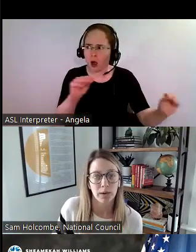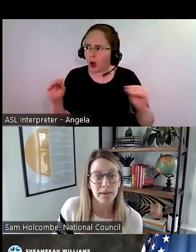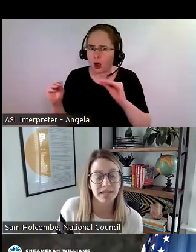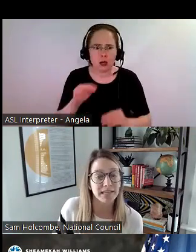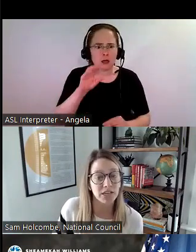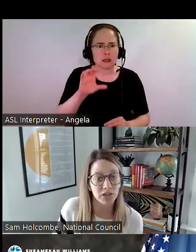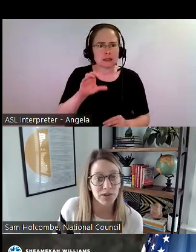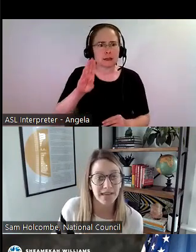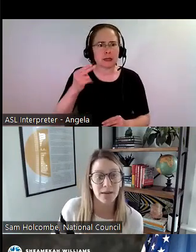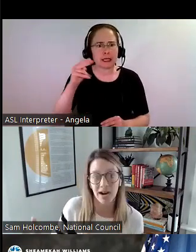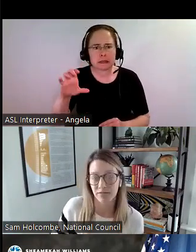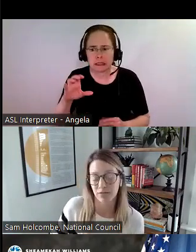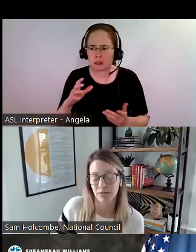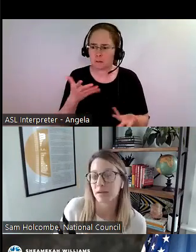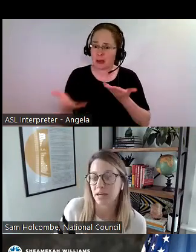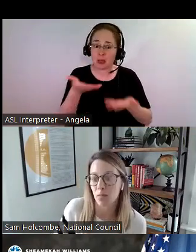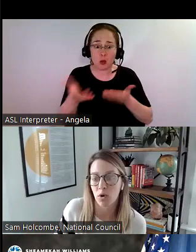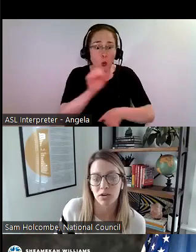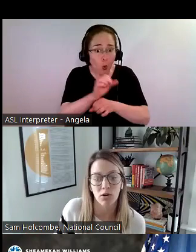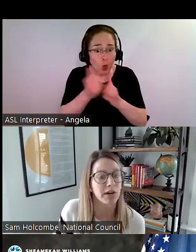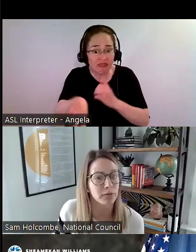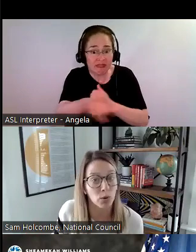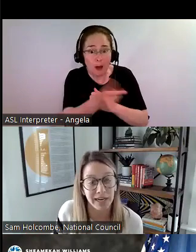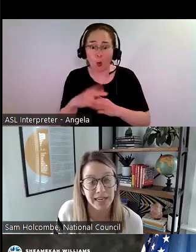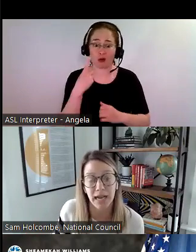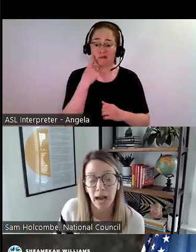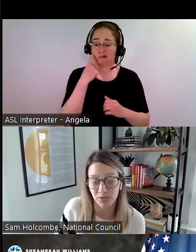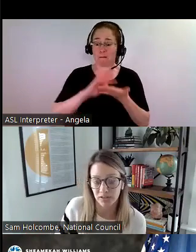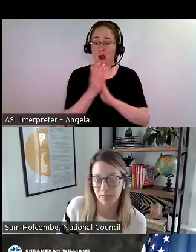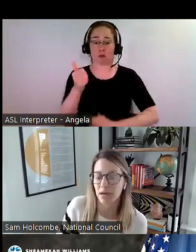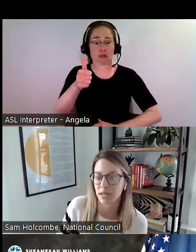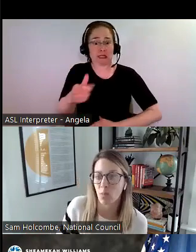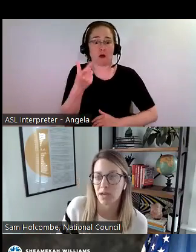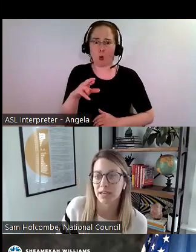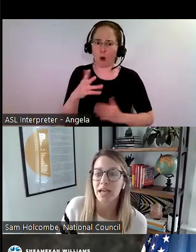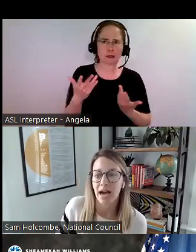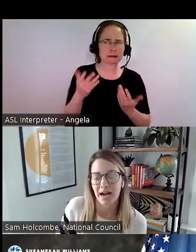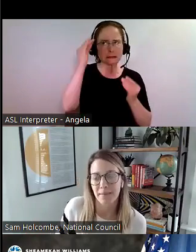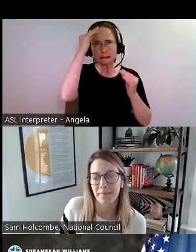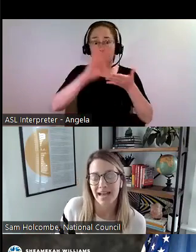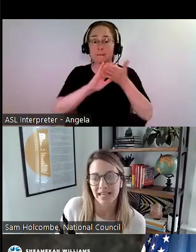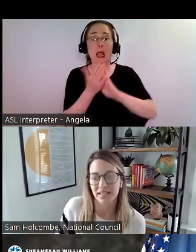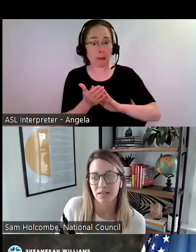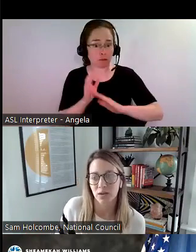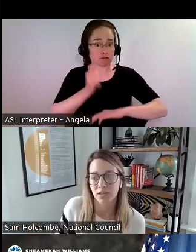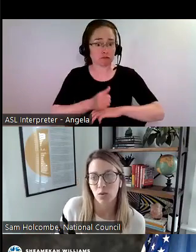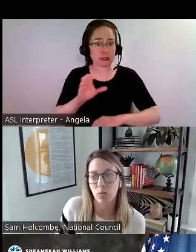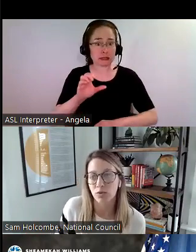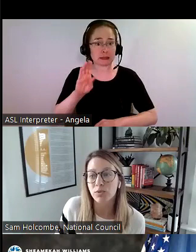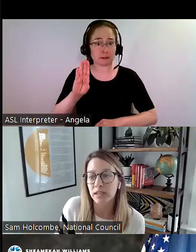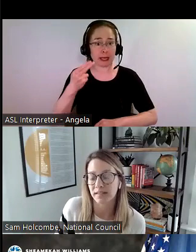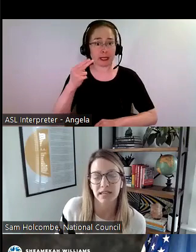CCBHCs, you're maybe engaging with them or have recently become one or exploring the option of becoming one.